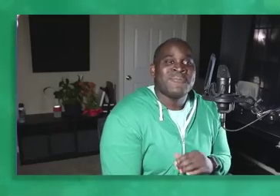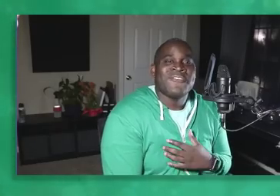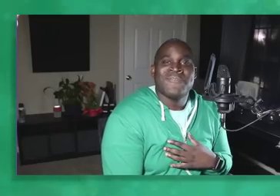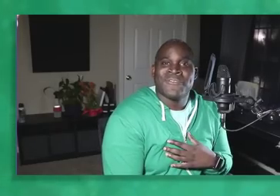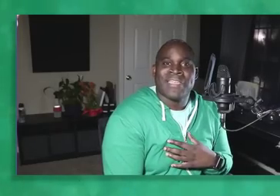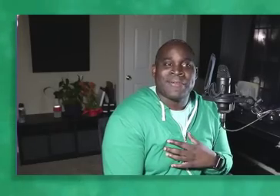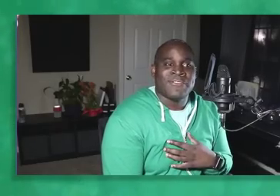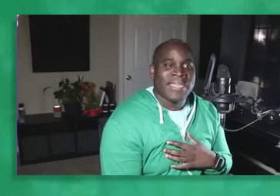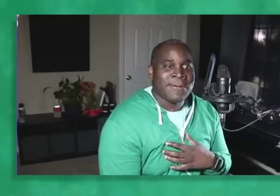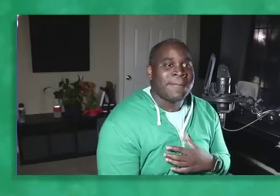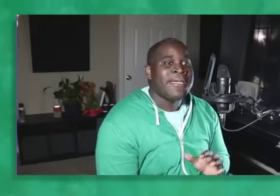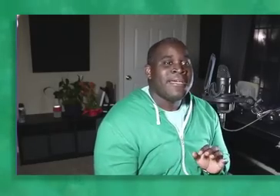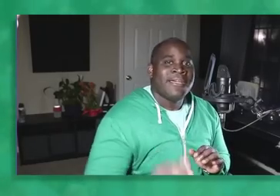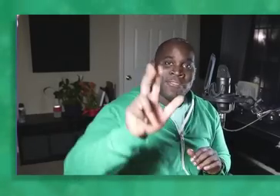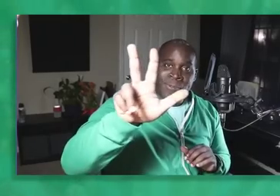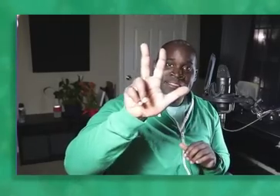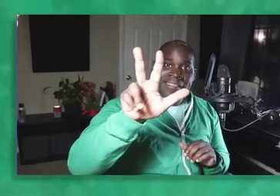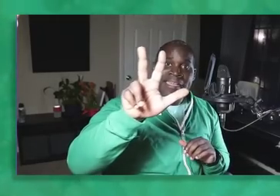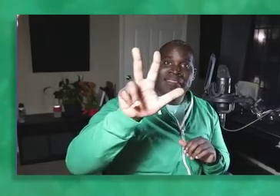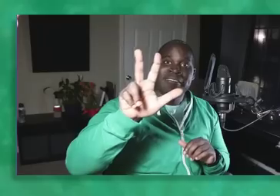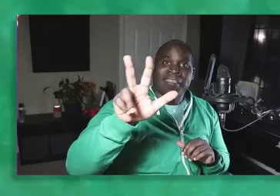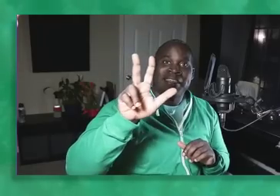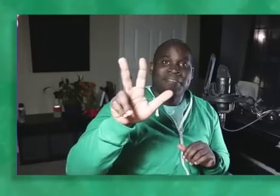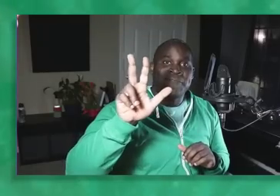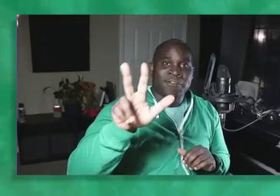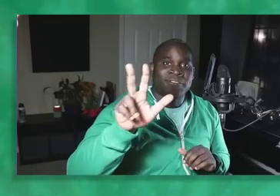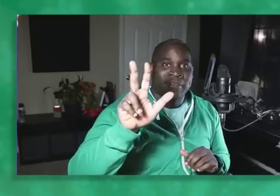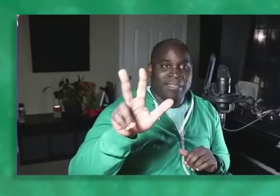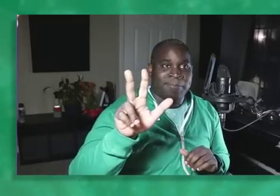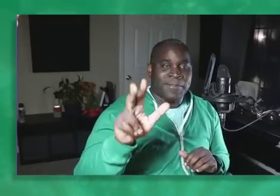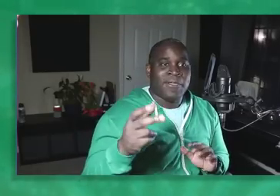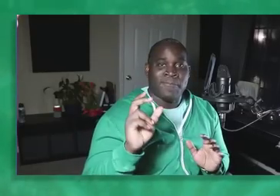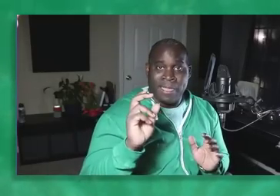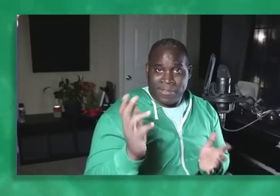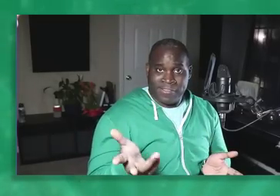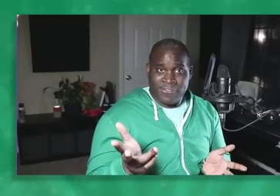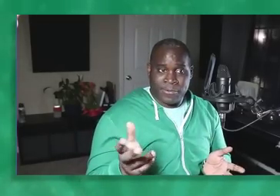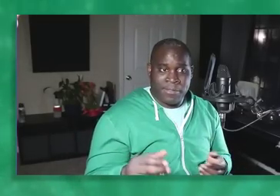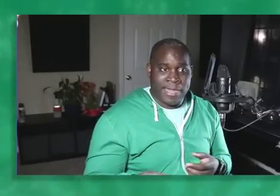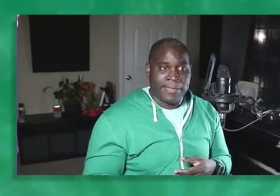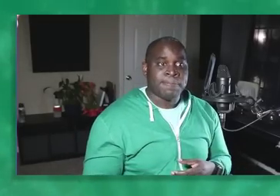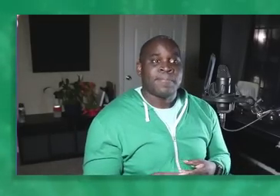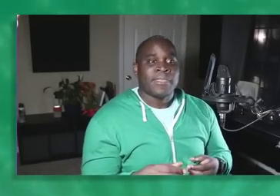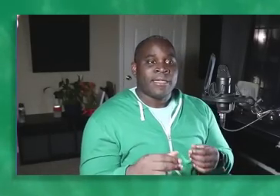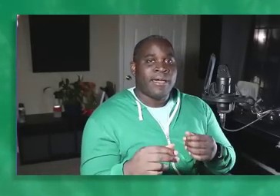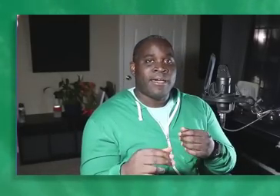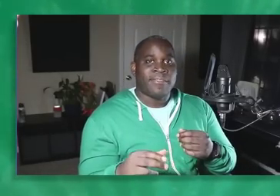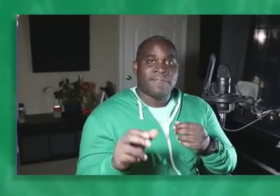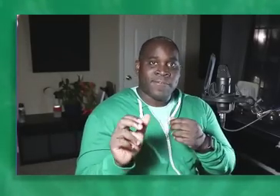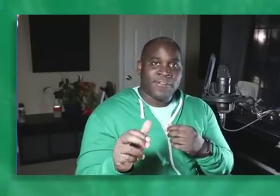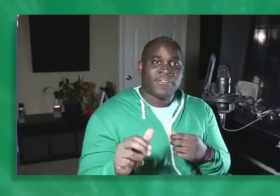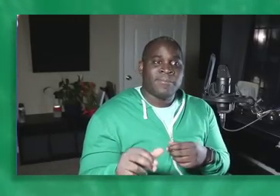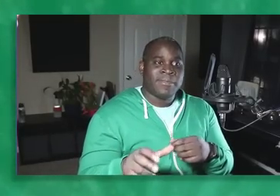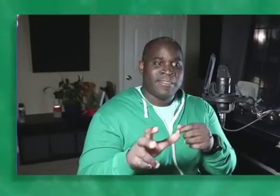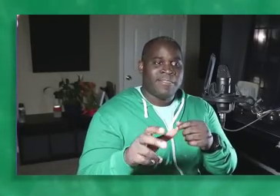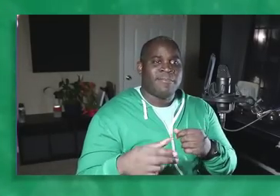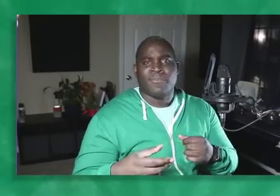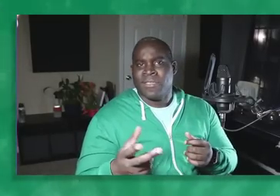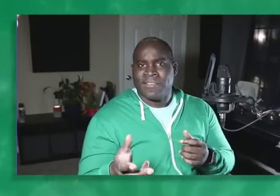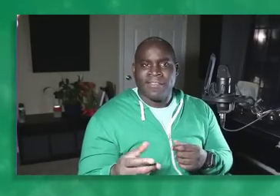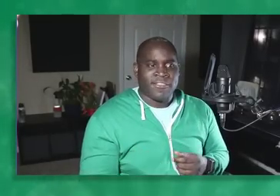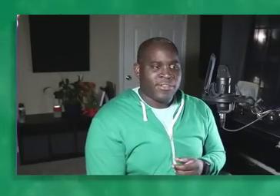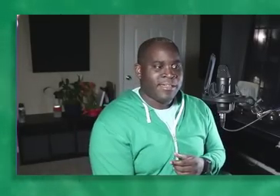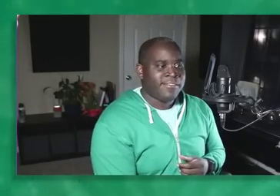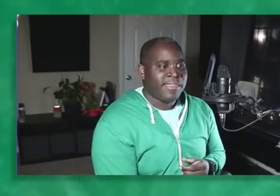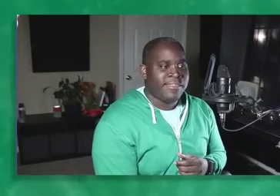rate, especially for sign language. Anyway, three signs in the first clip that we see General Amaya. The first